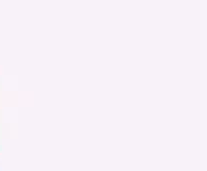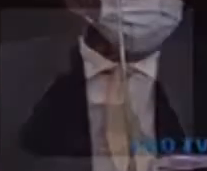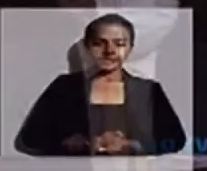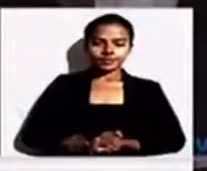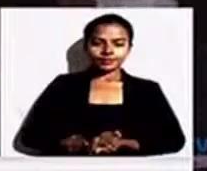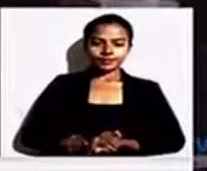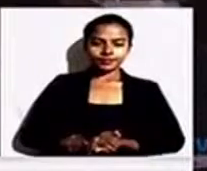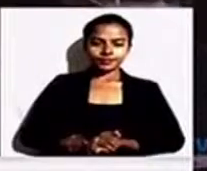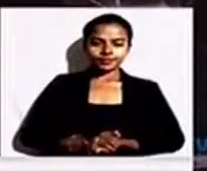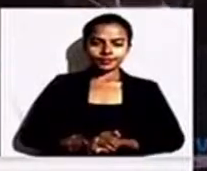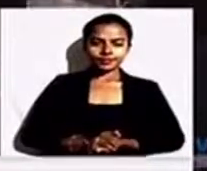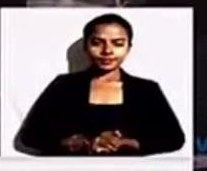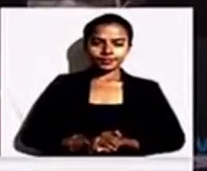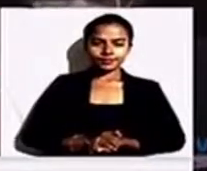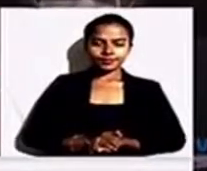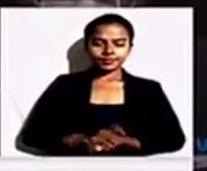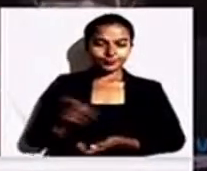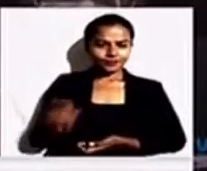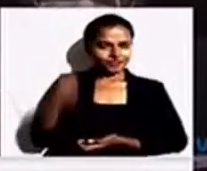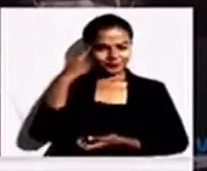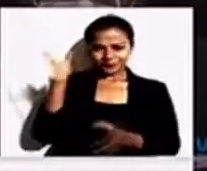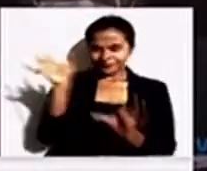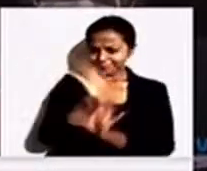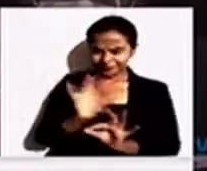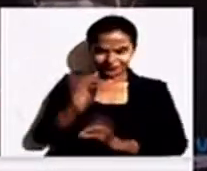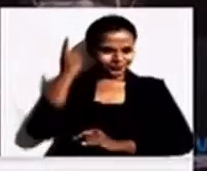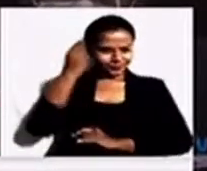You don't have any knowledge about the military. You are